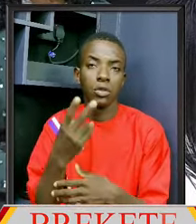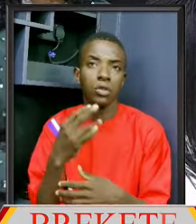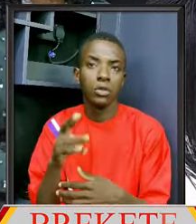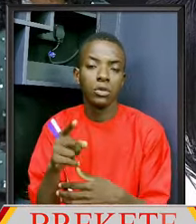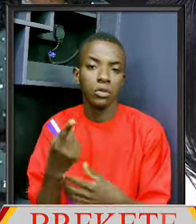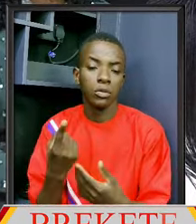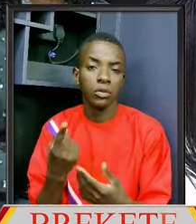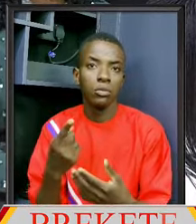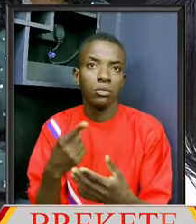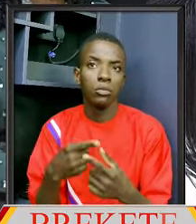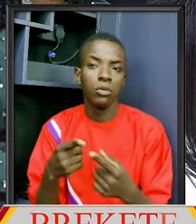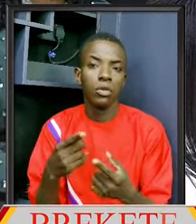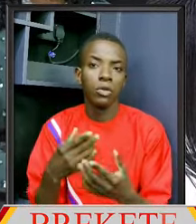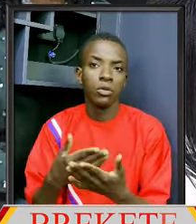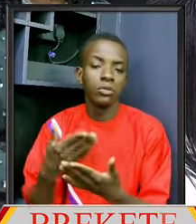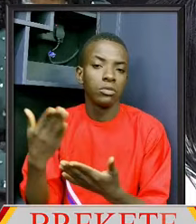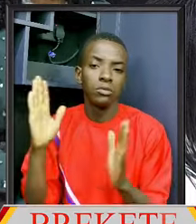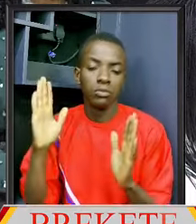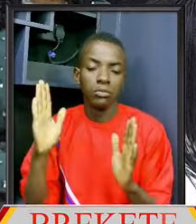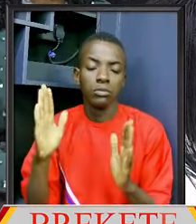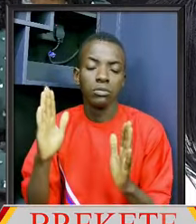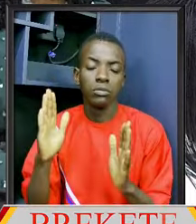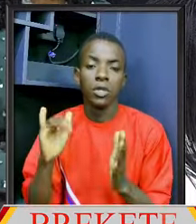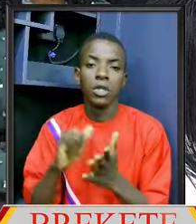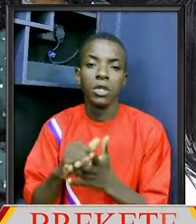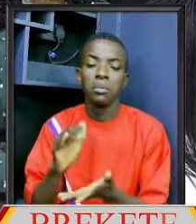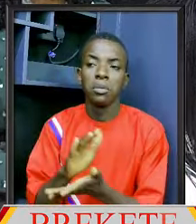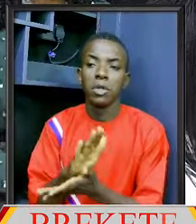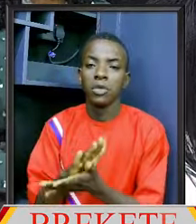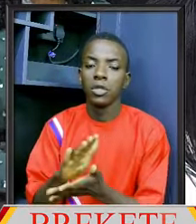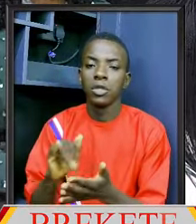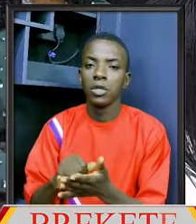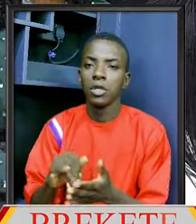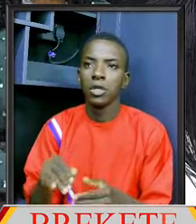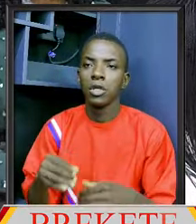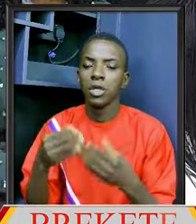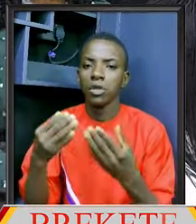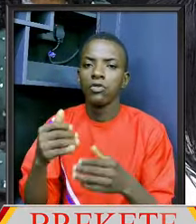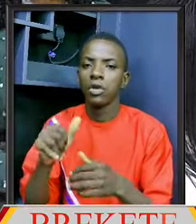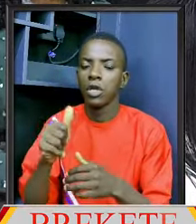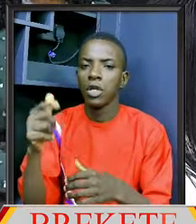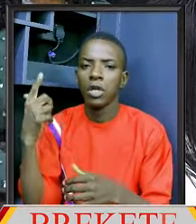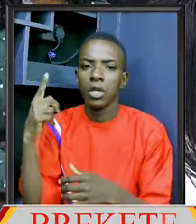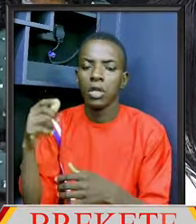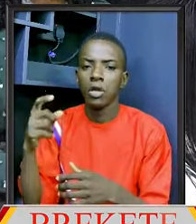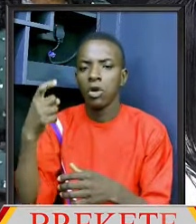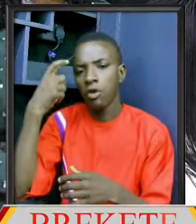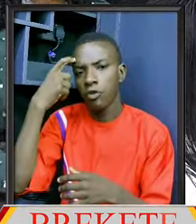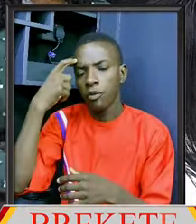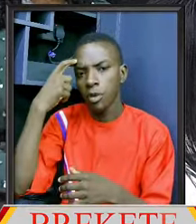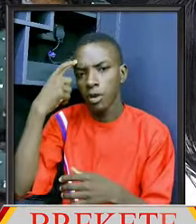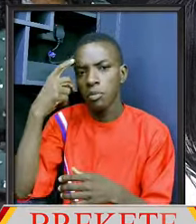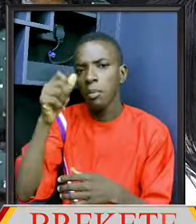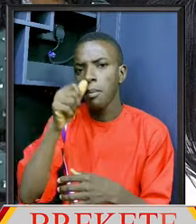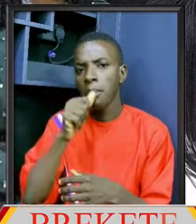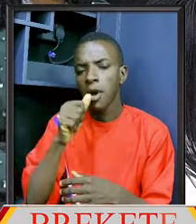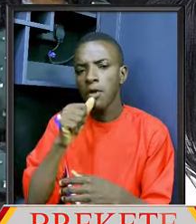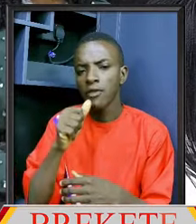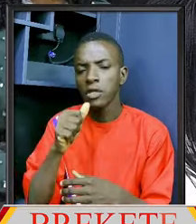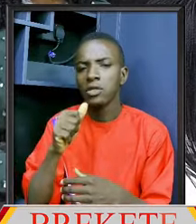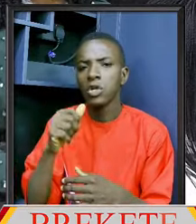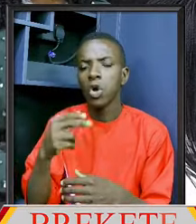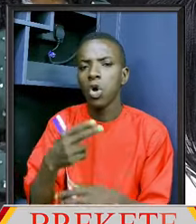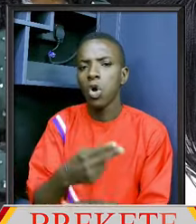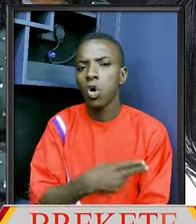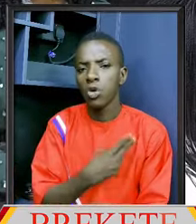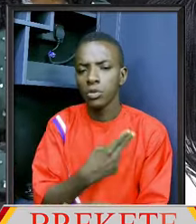But by and large, not like this. That paper where I give you, any lab give you, government oh no, private oh no,